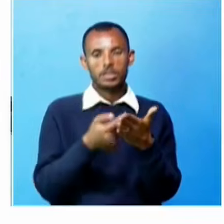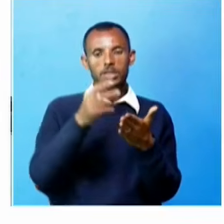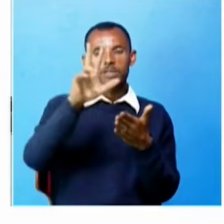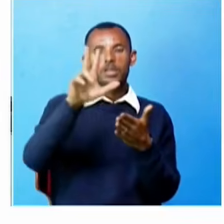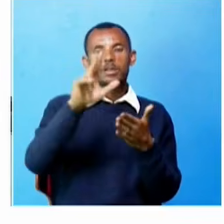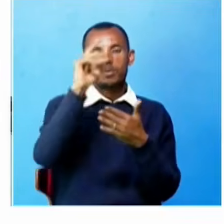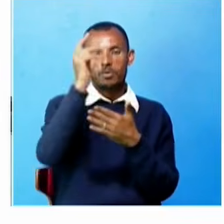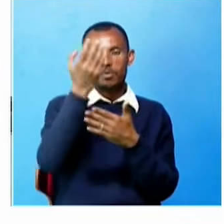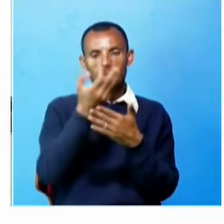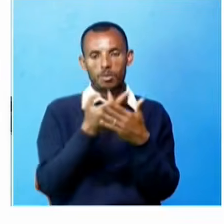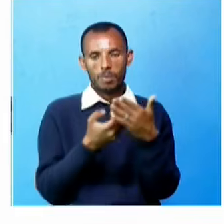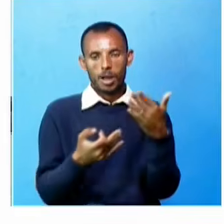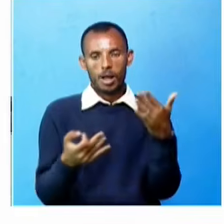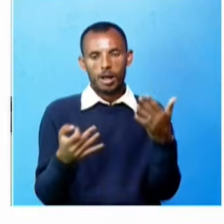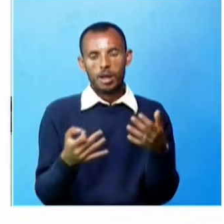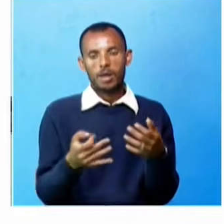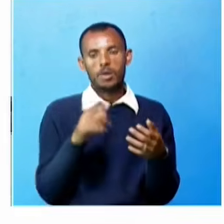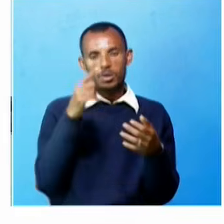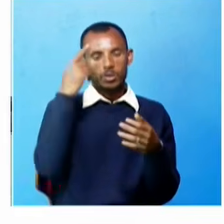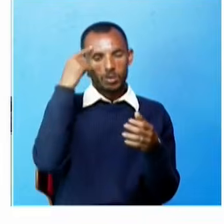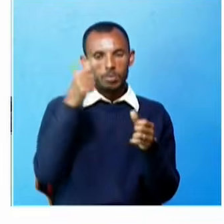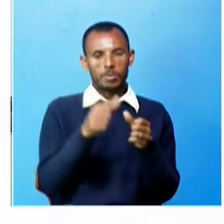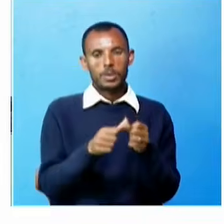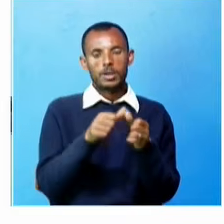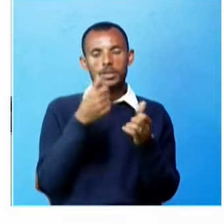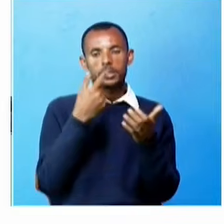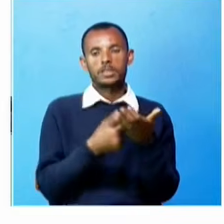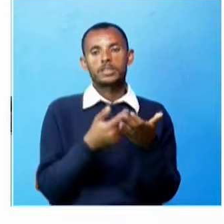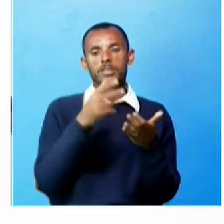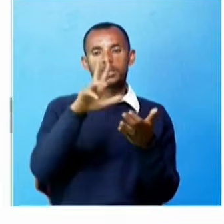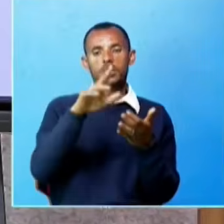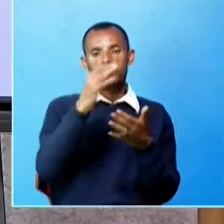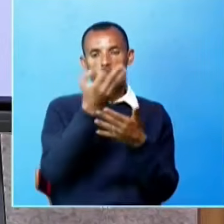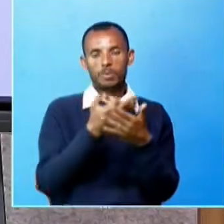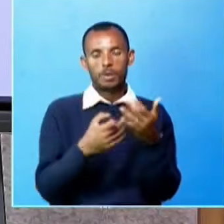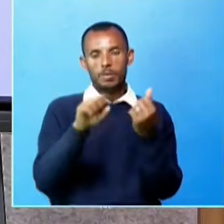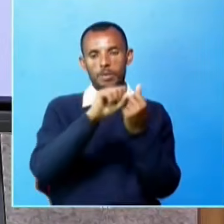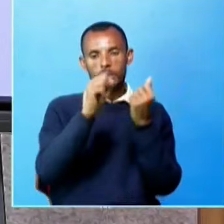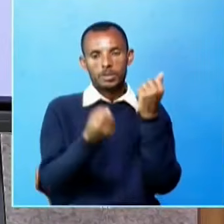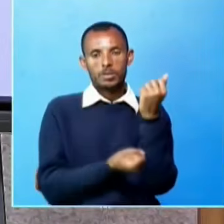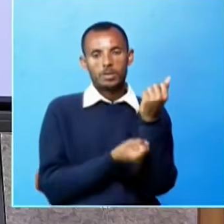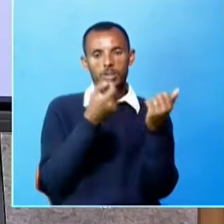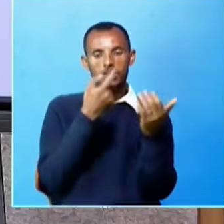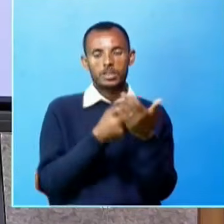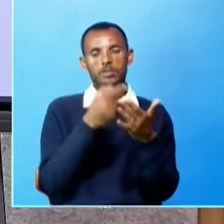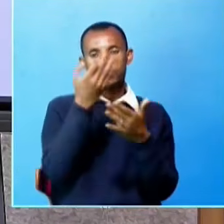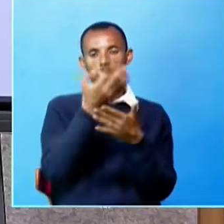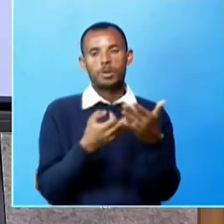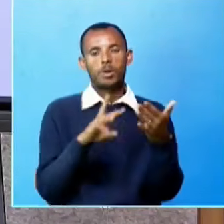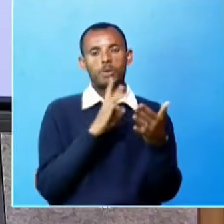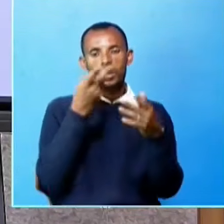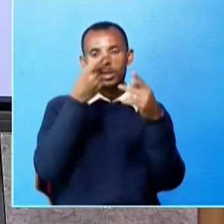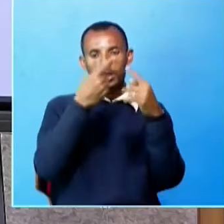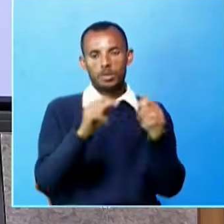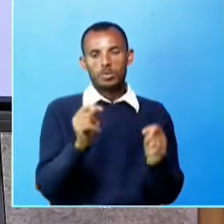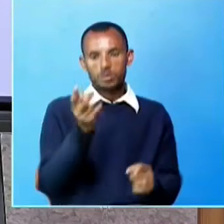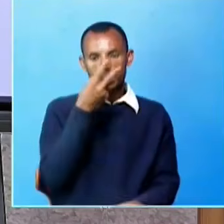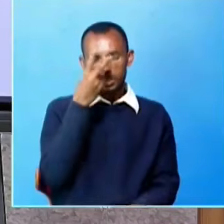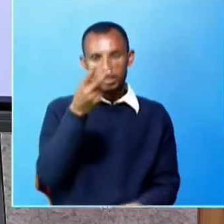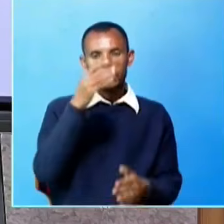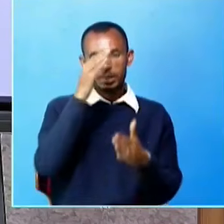formulas. Okay, you need to remember these three formulas. Then based on this formula, we will try to see